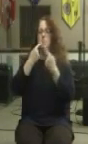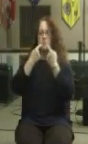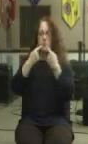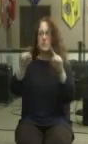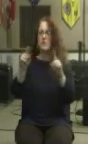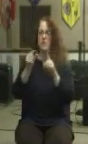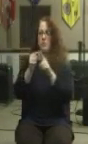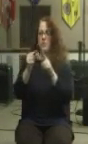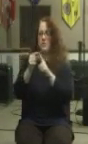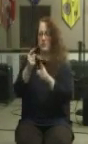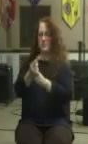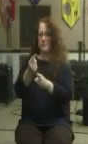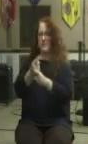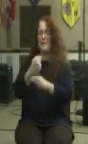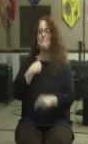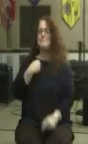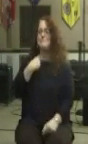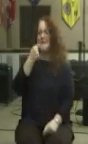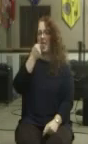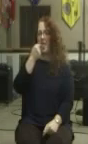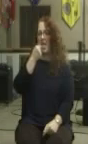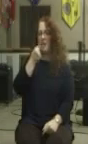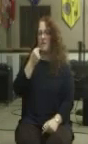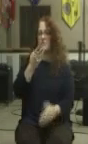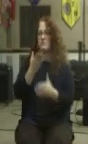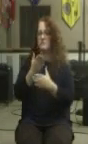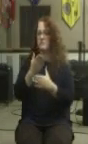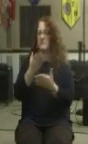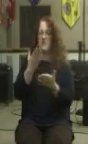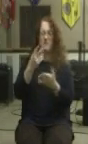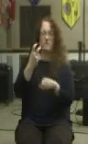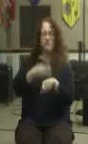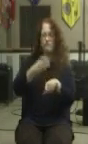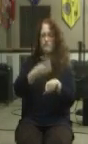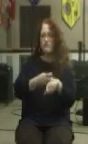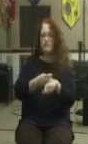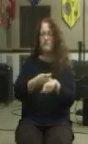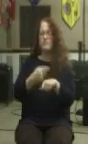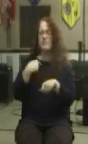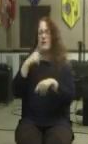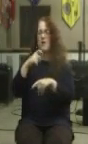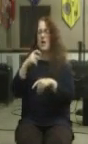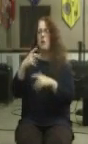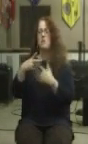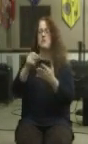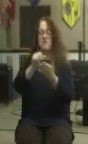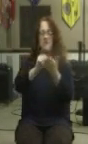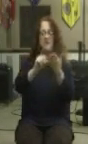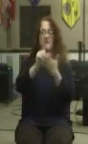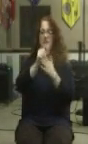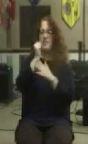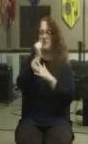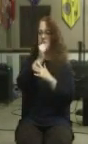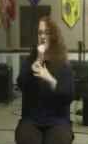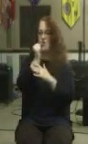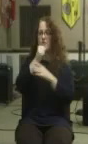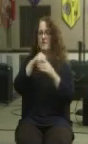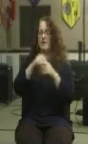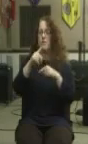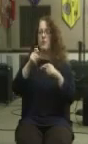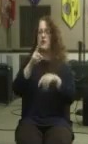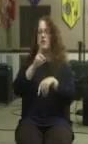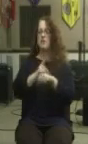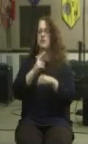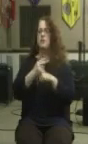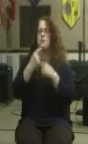know how to pronounce words right. My tongue got in the way. I was told I would need to have surgery in my